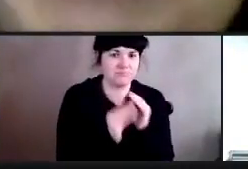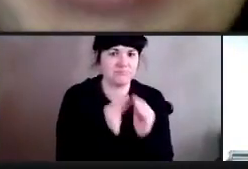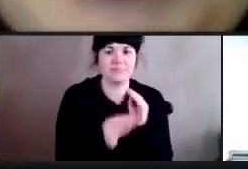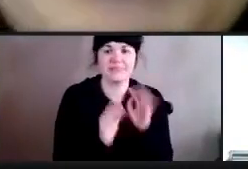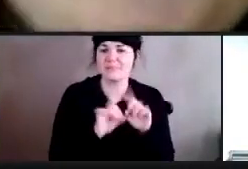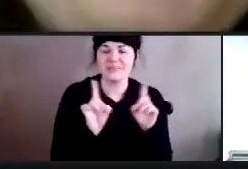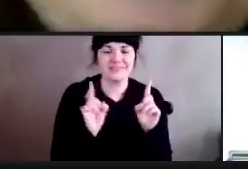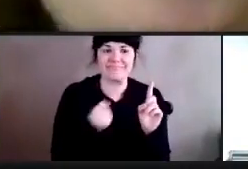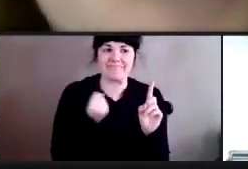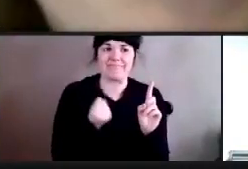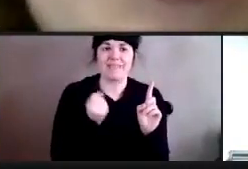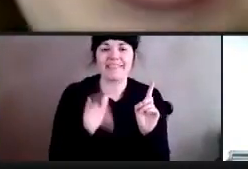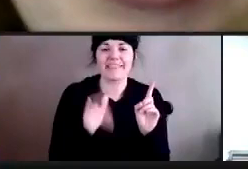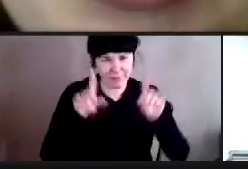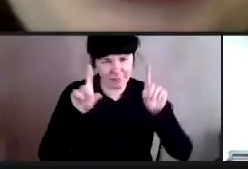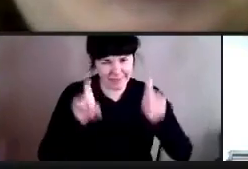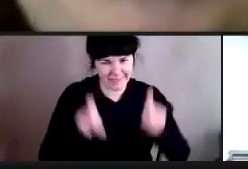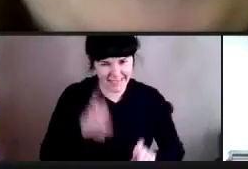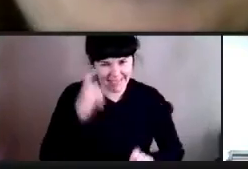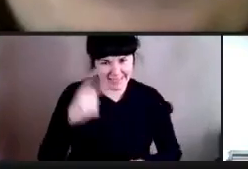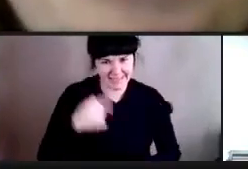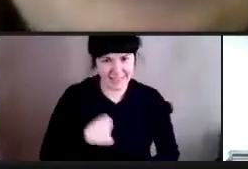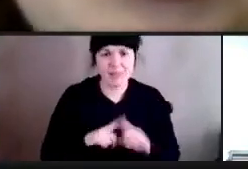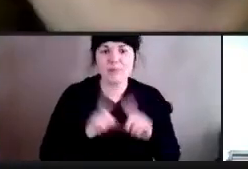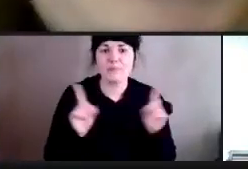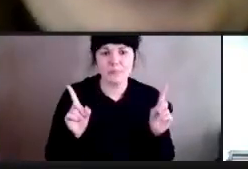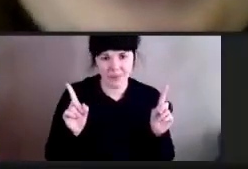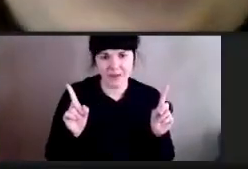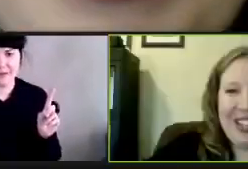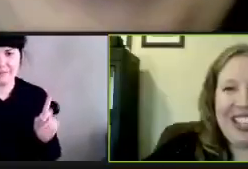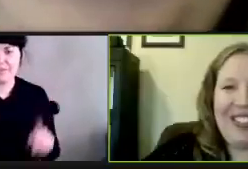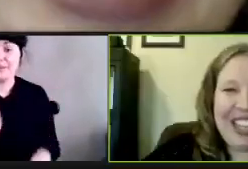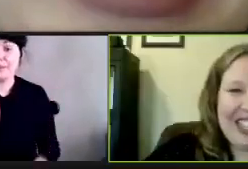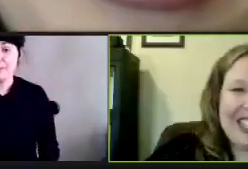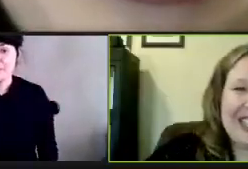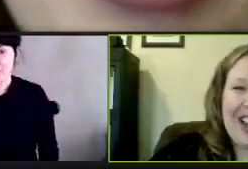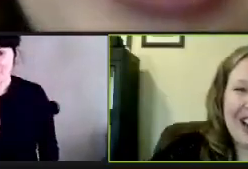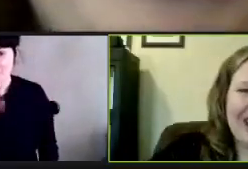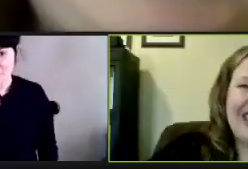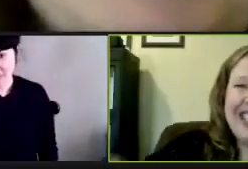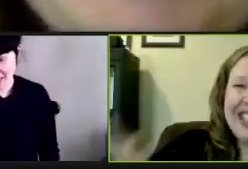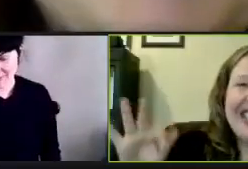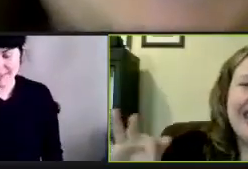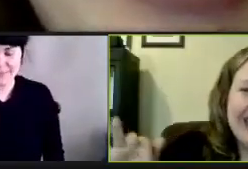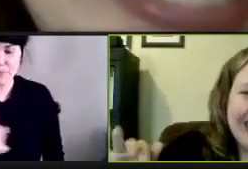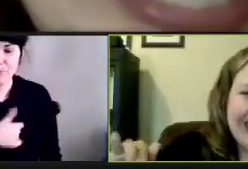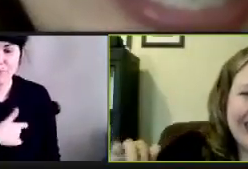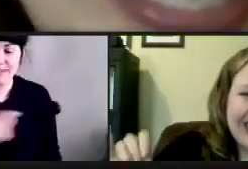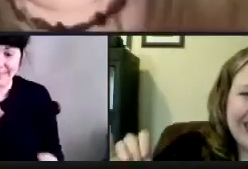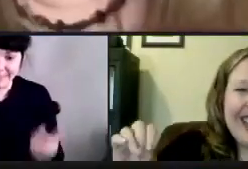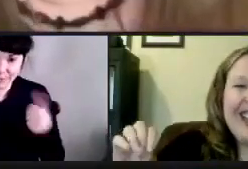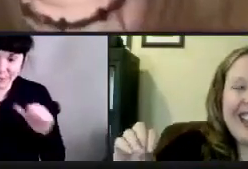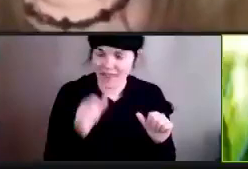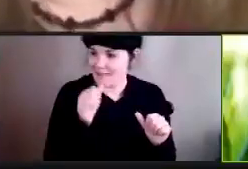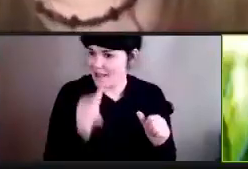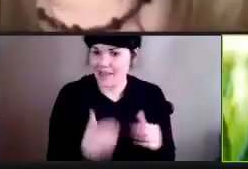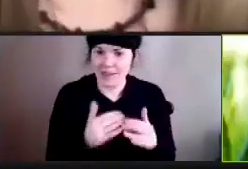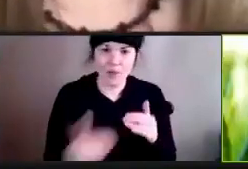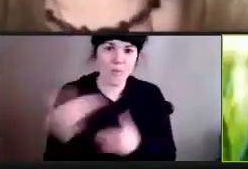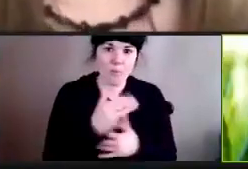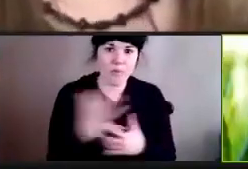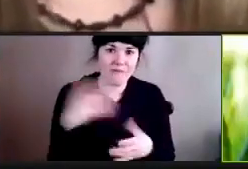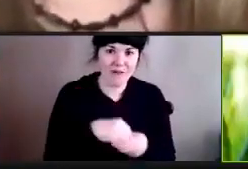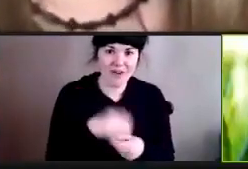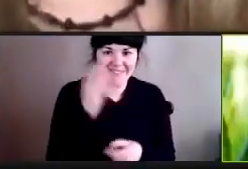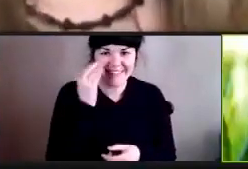was the test, but you do have to remind parents, like, don't get involved. We do. It's very hard for them. Yeah,